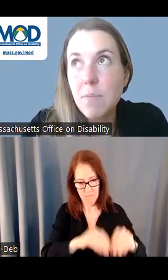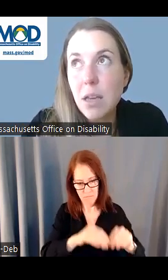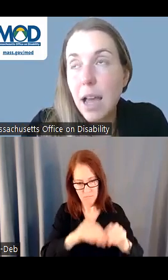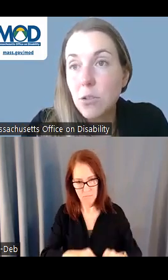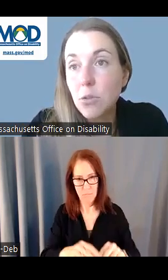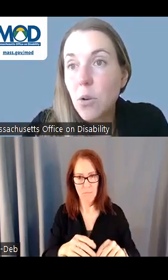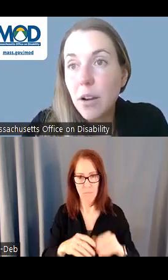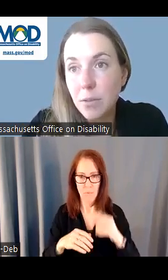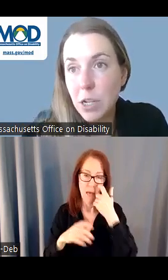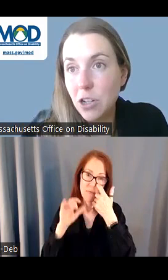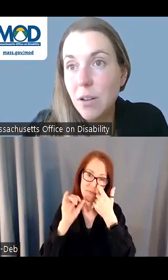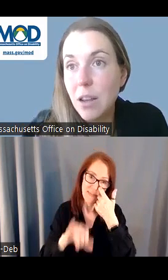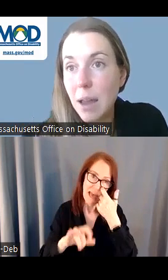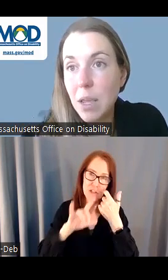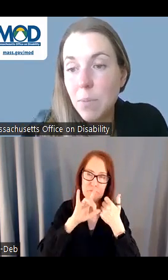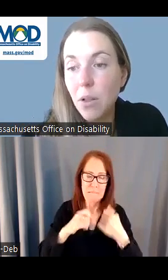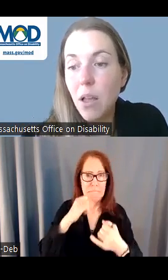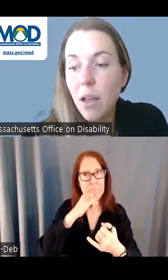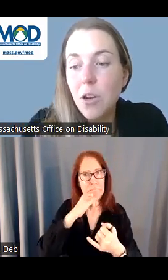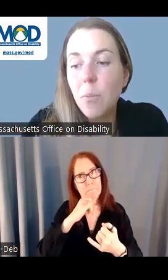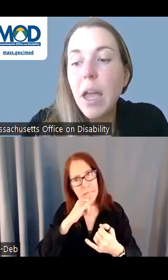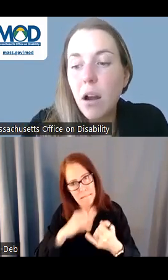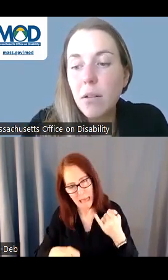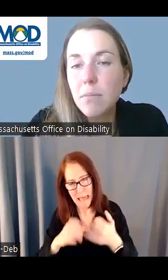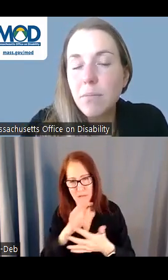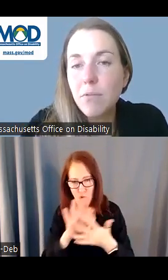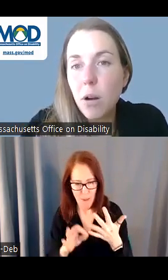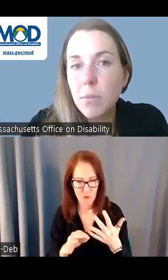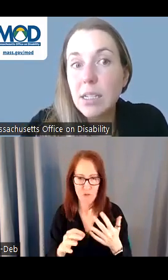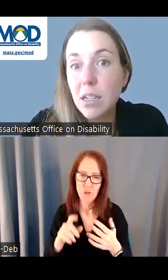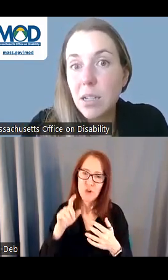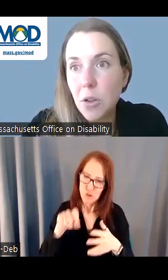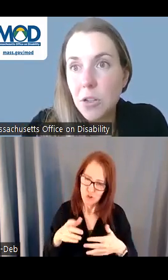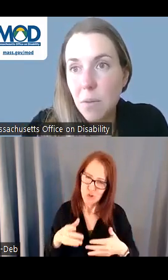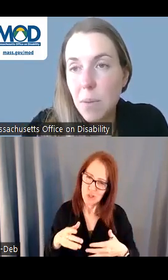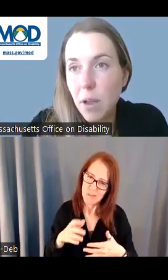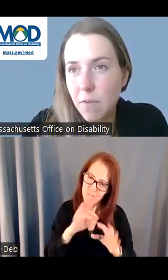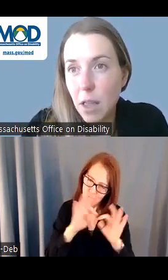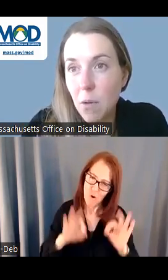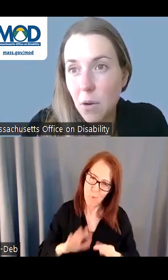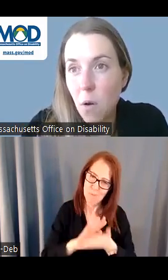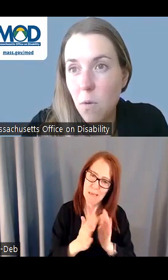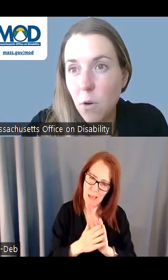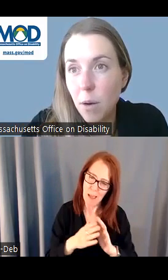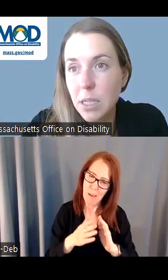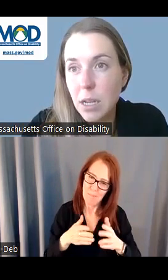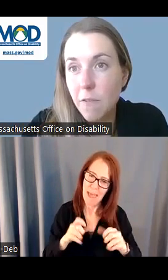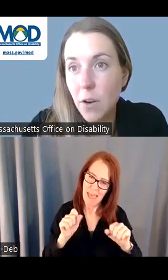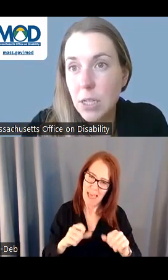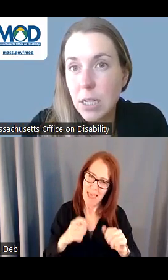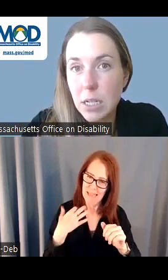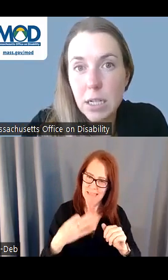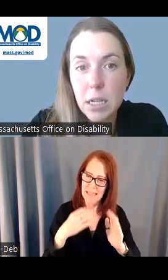should really be a last resort, and we should let people, make our forms accessible so that people can fill out their own forms